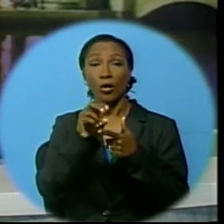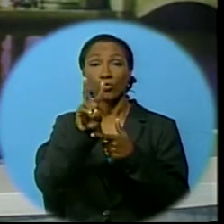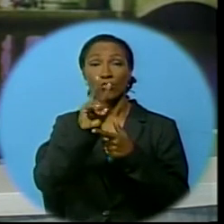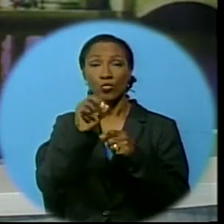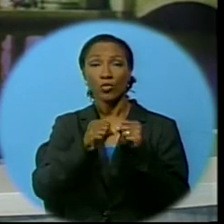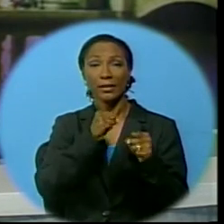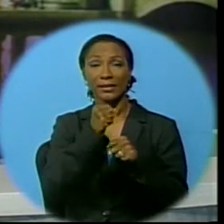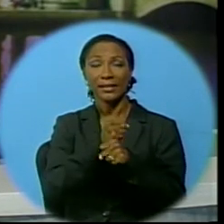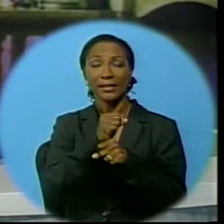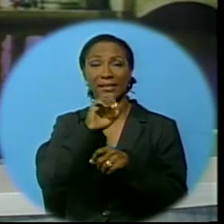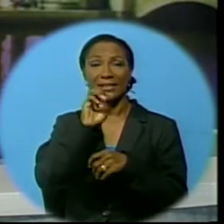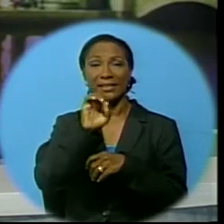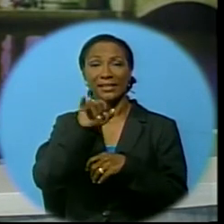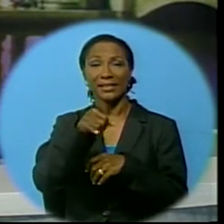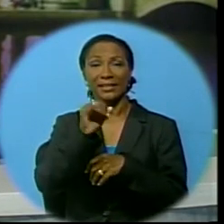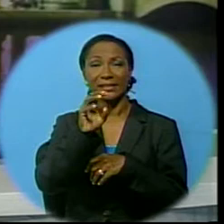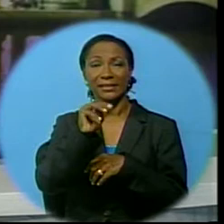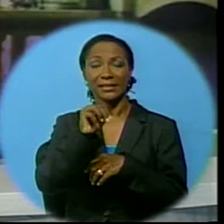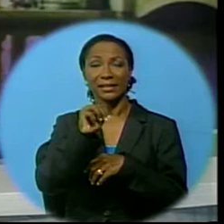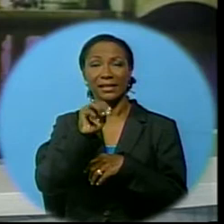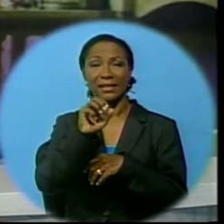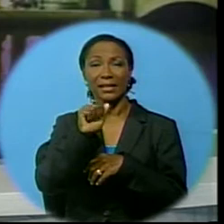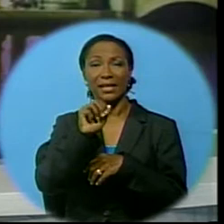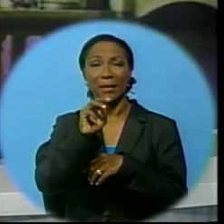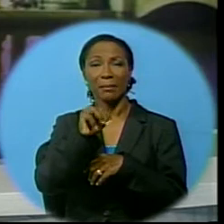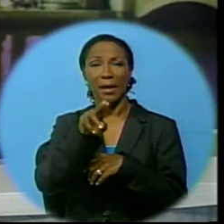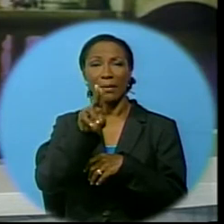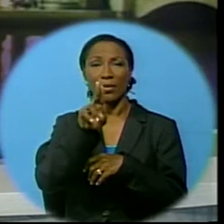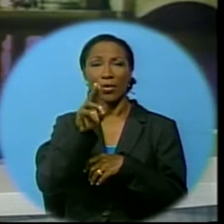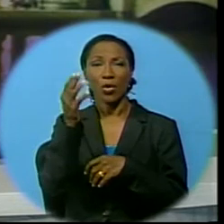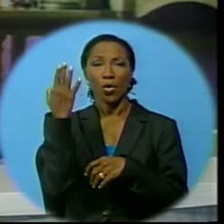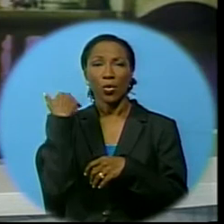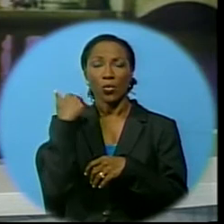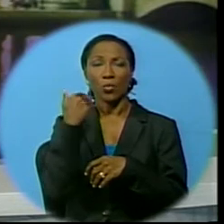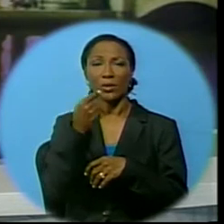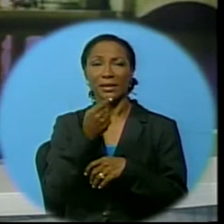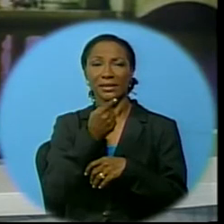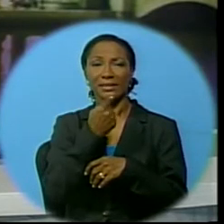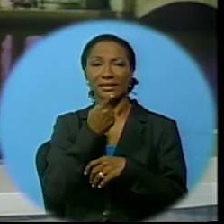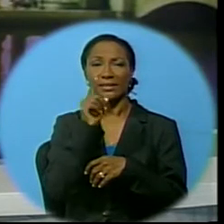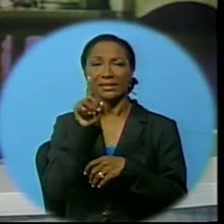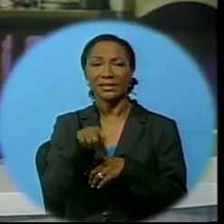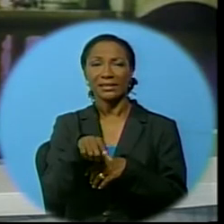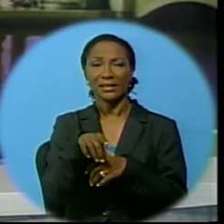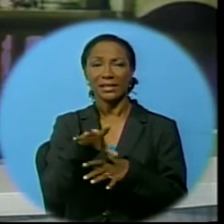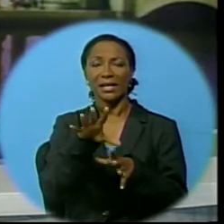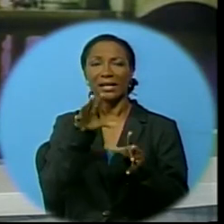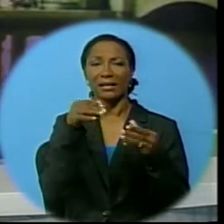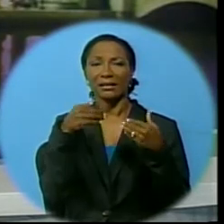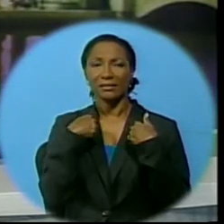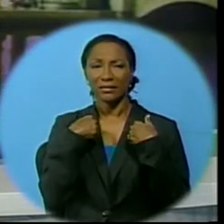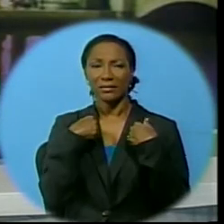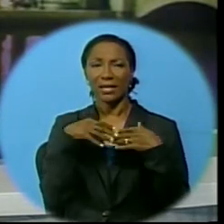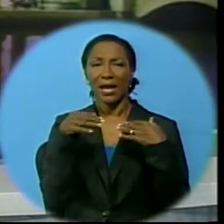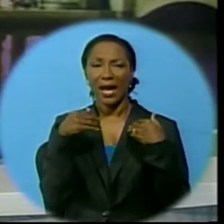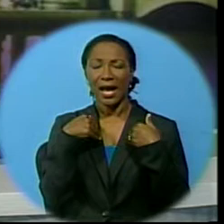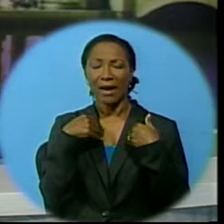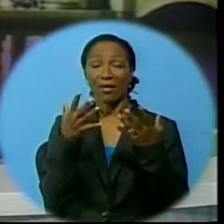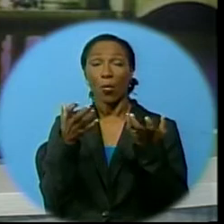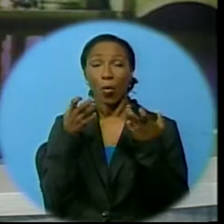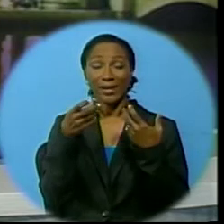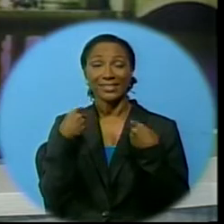Ejimamu was convicted, reprimanded and discharged on the charges of possession and possession with intent to supply